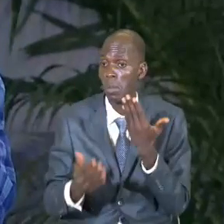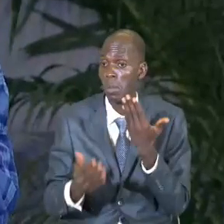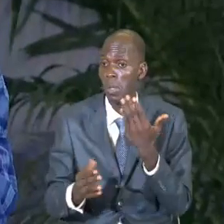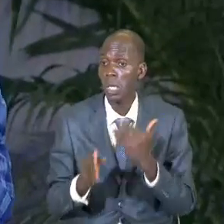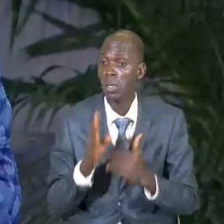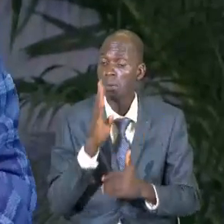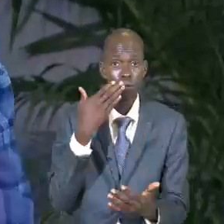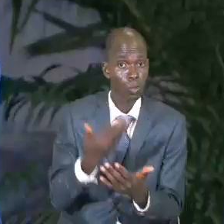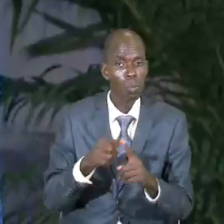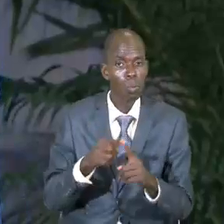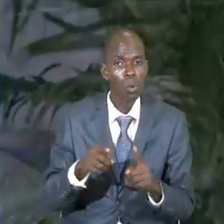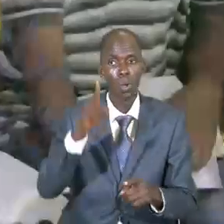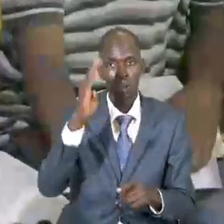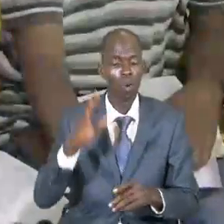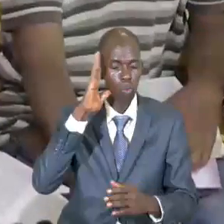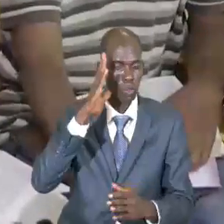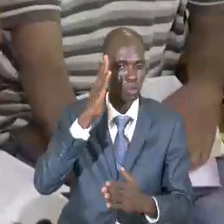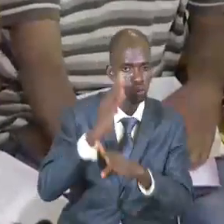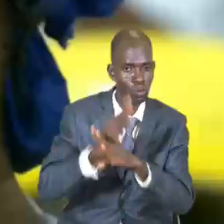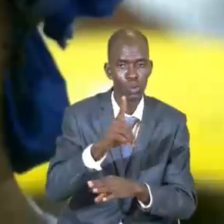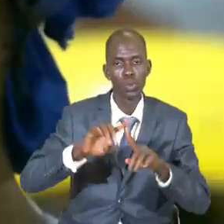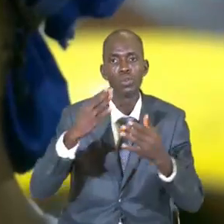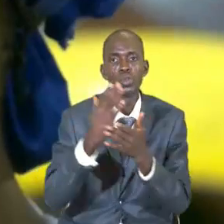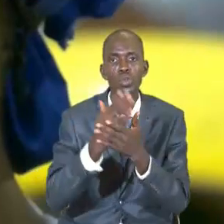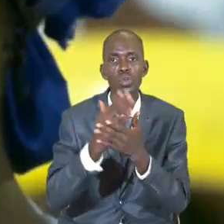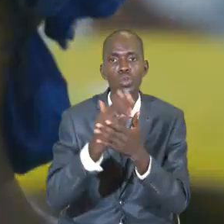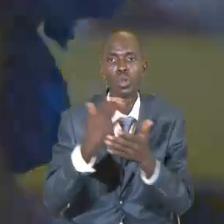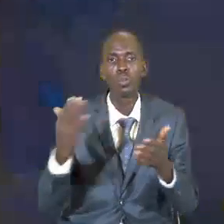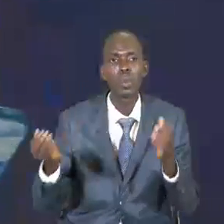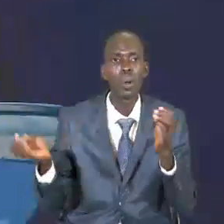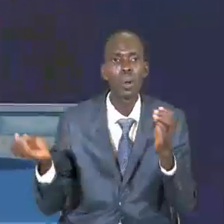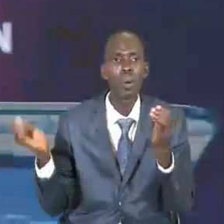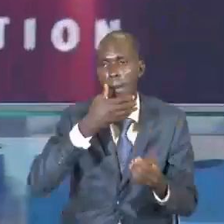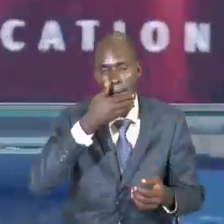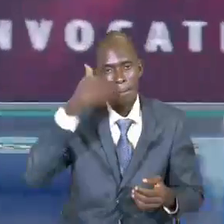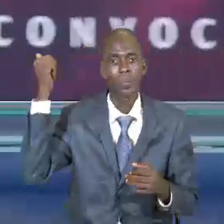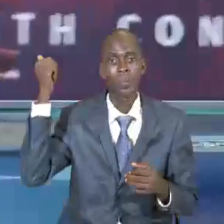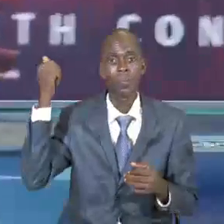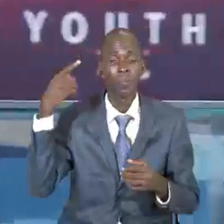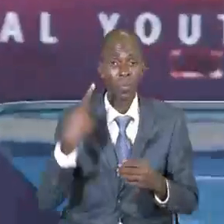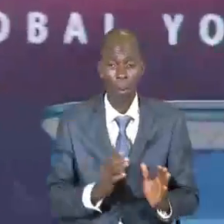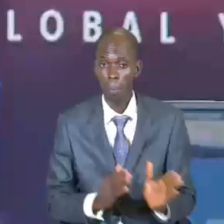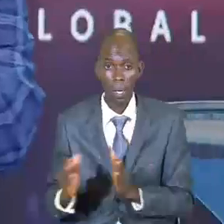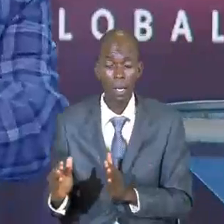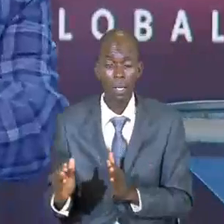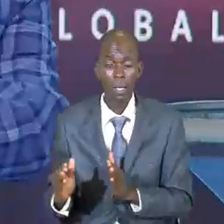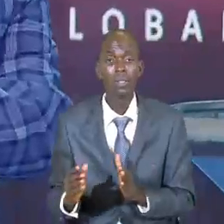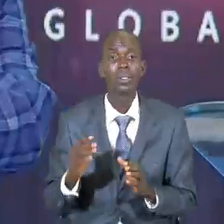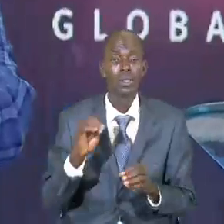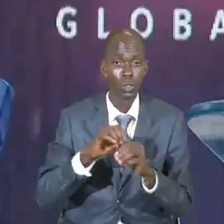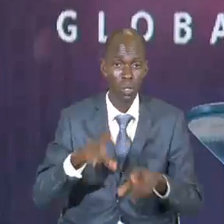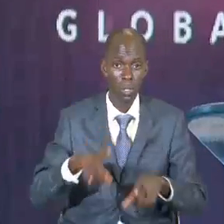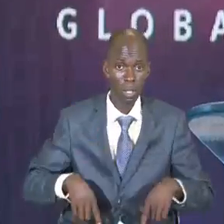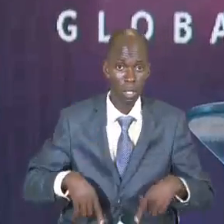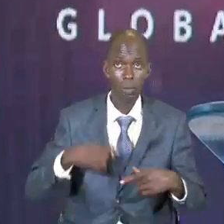your life to give you something better. The plan may be bad. God will interrupt your life and